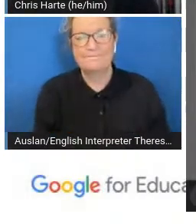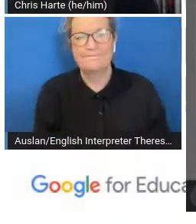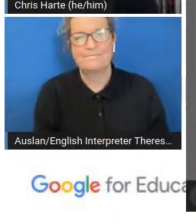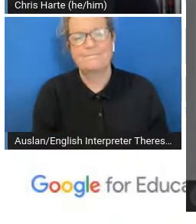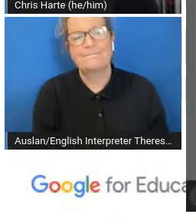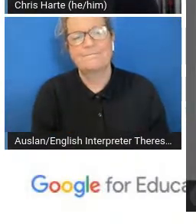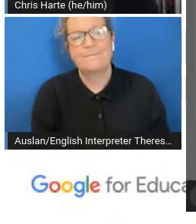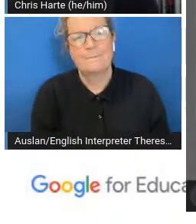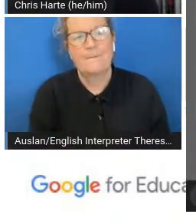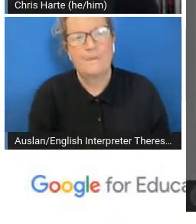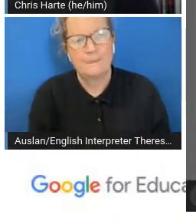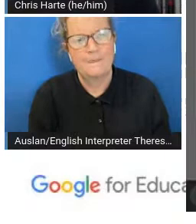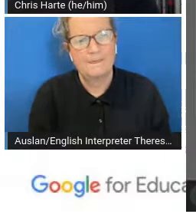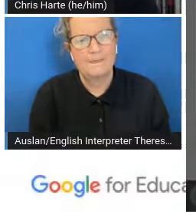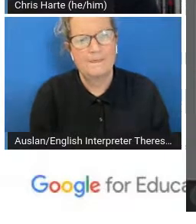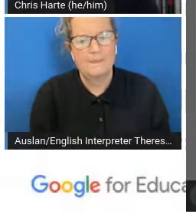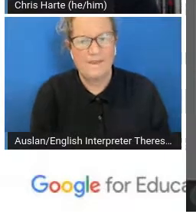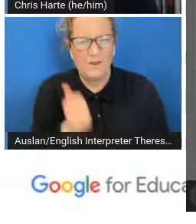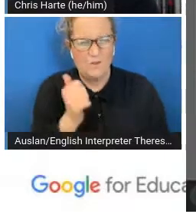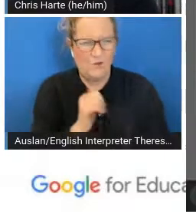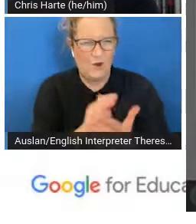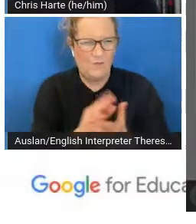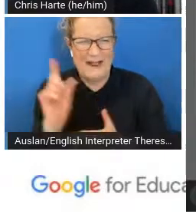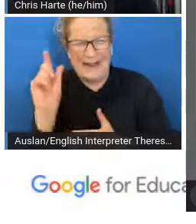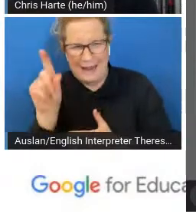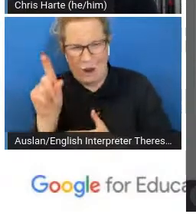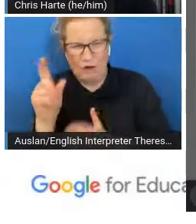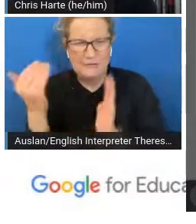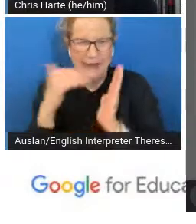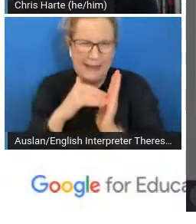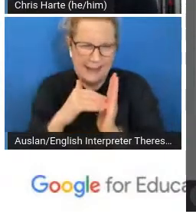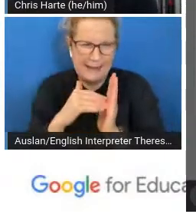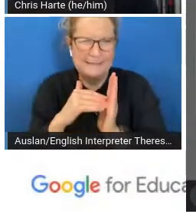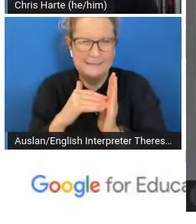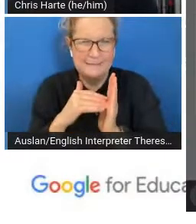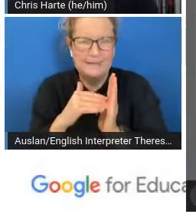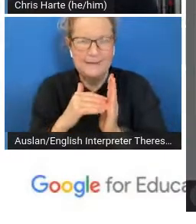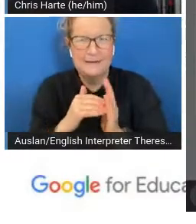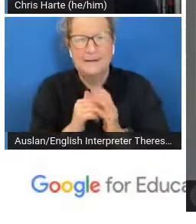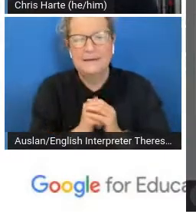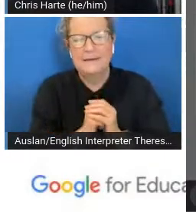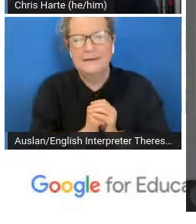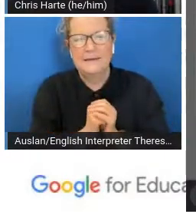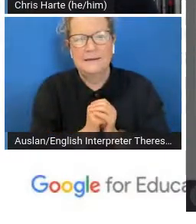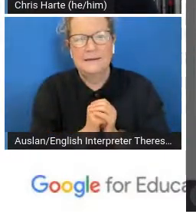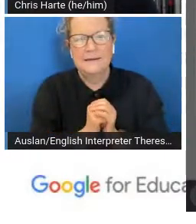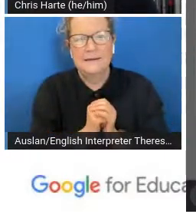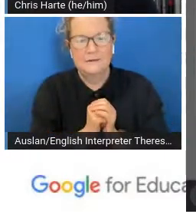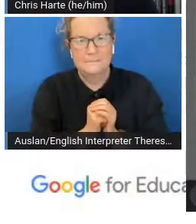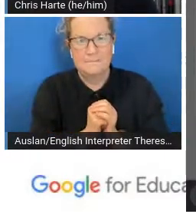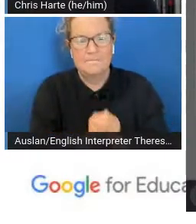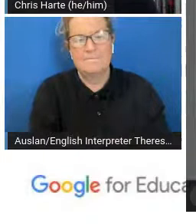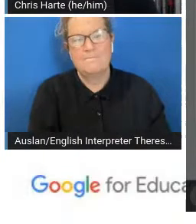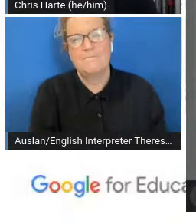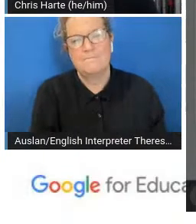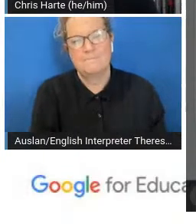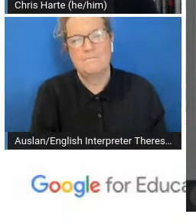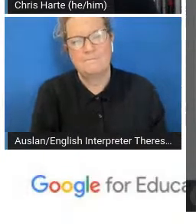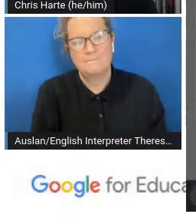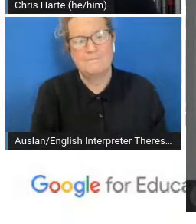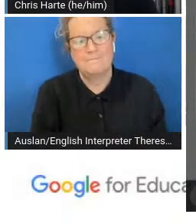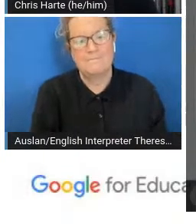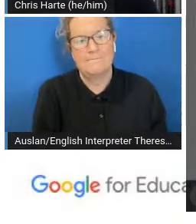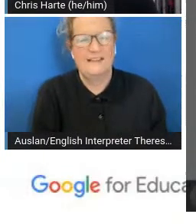you know how to add a sticky note in Jamboard. Just click on the sticky note icon. I love the clarity